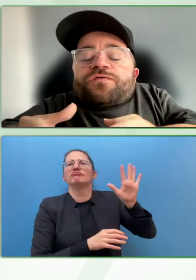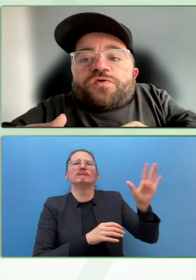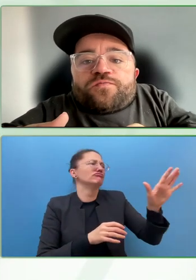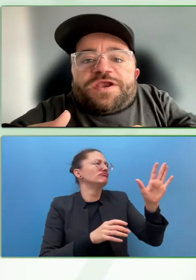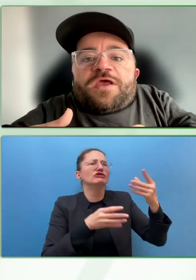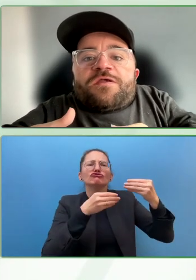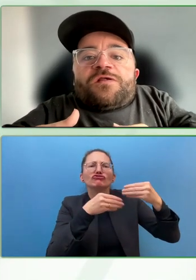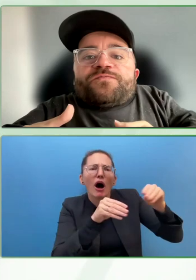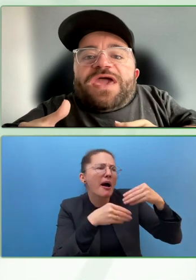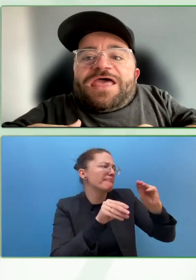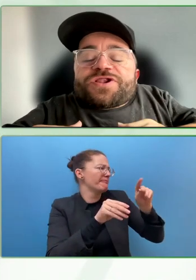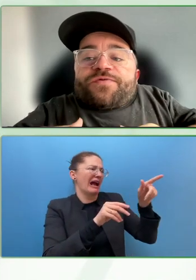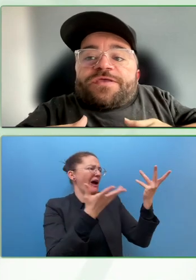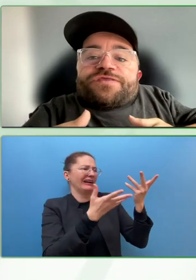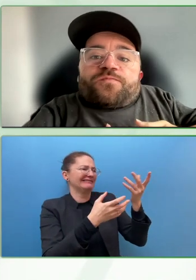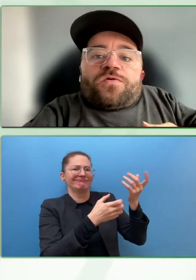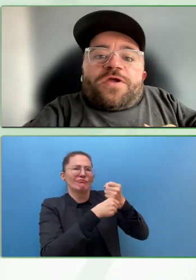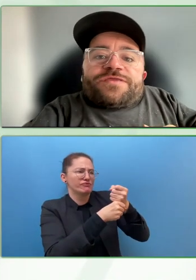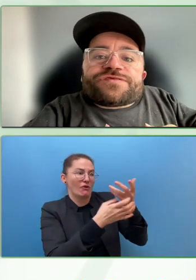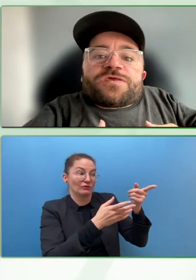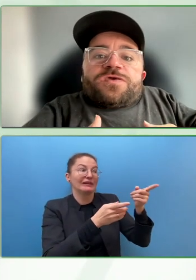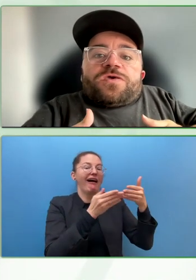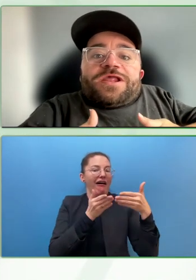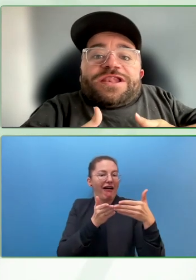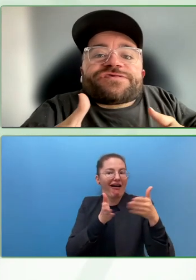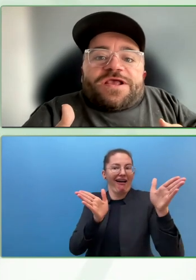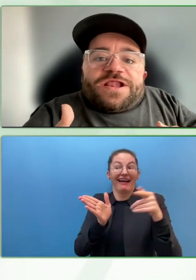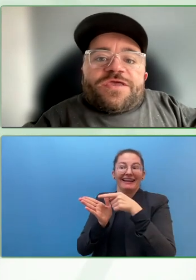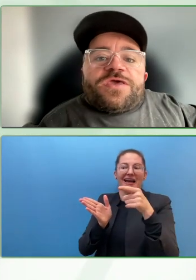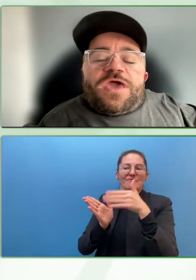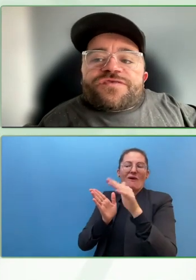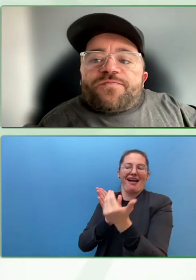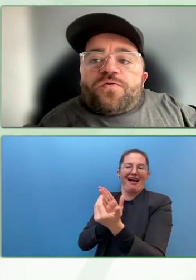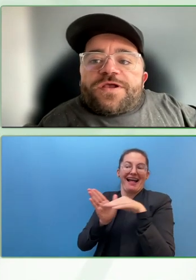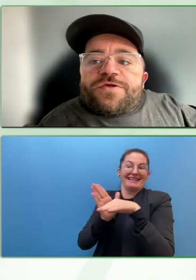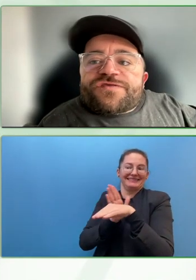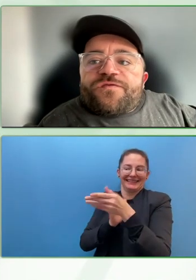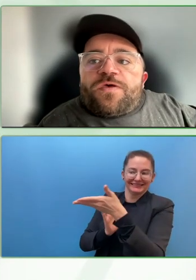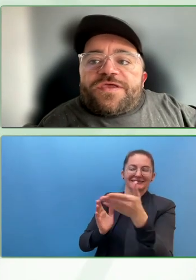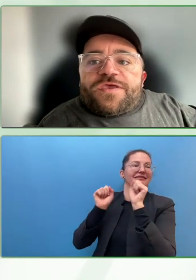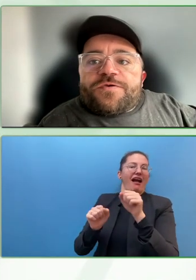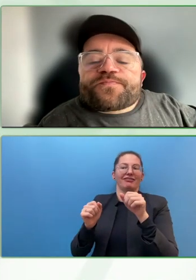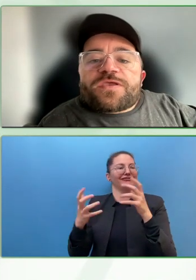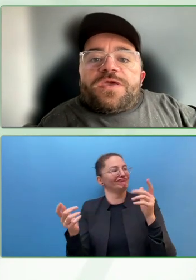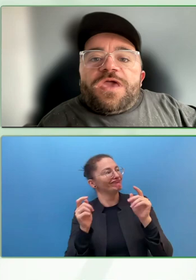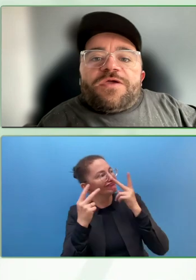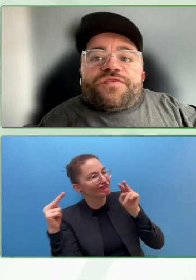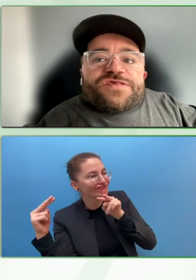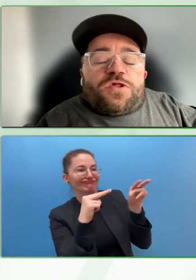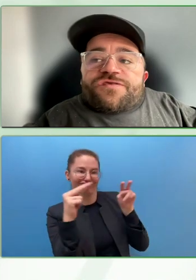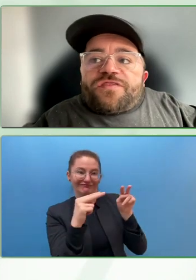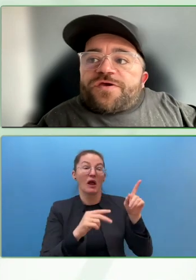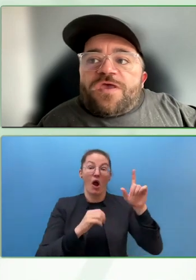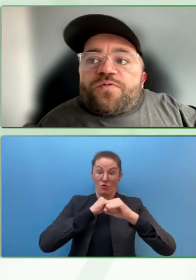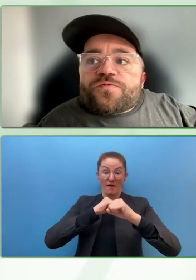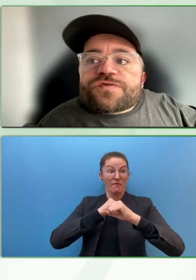on social media, but actually we can support brands holistically to be more inclusive in what they do. There's